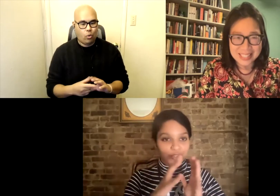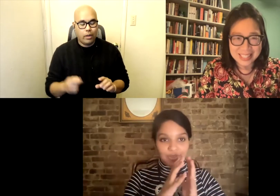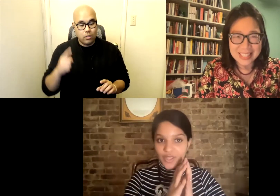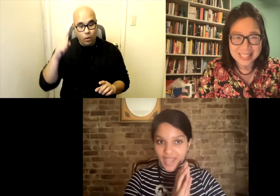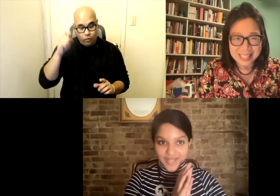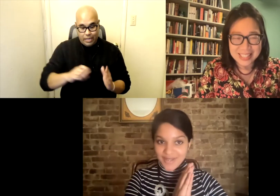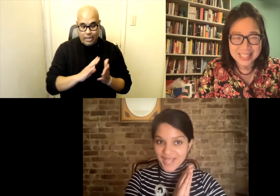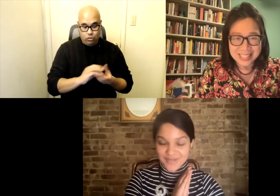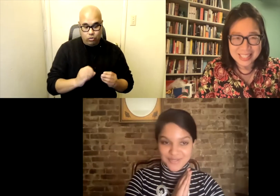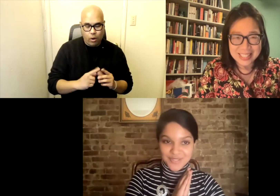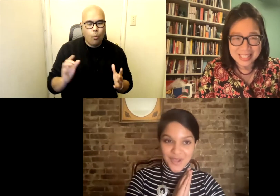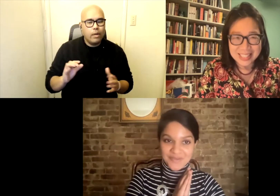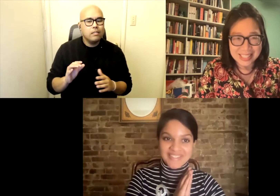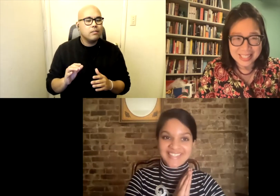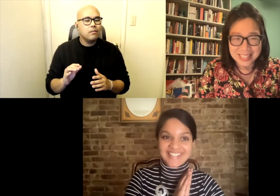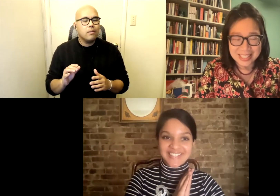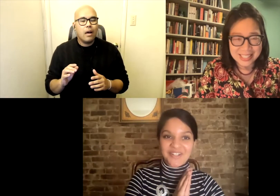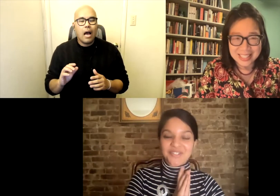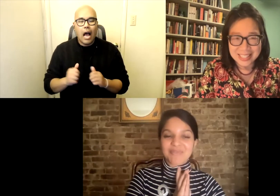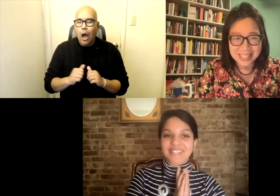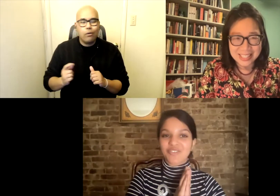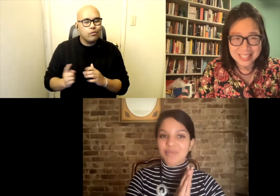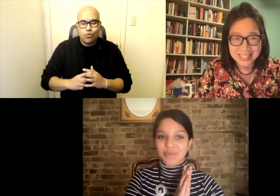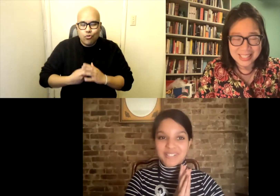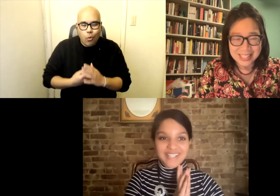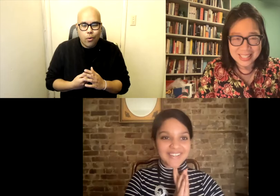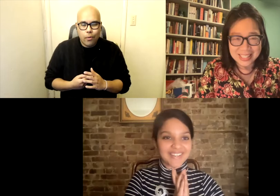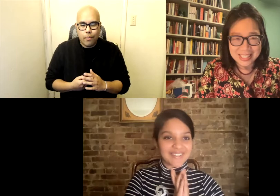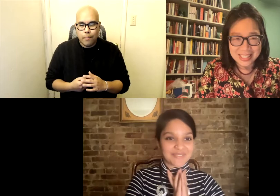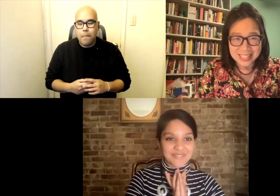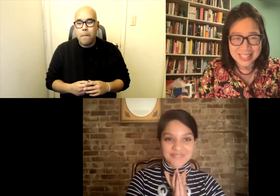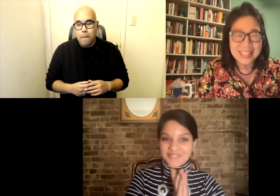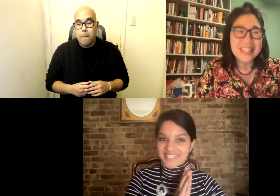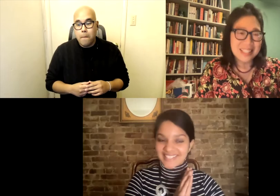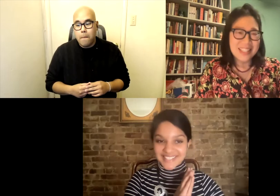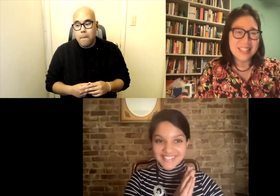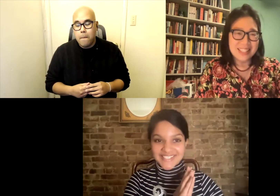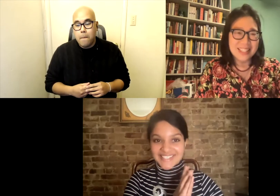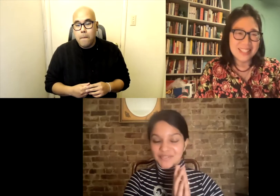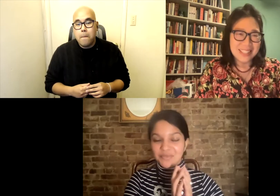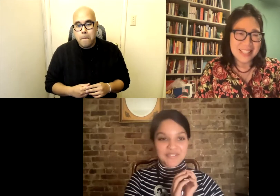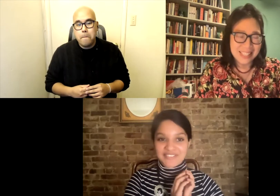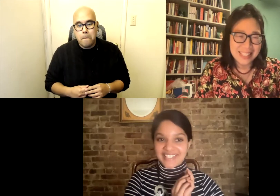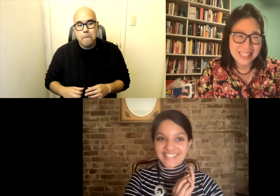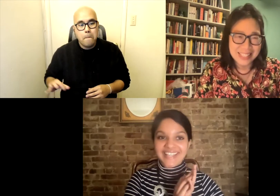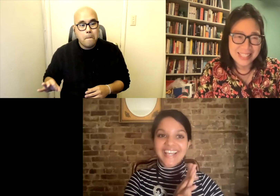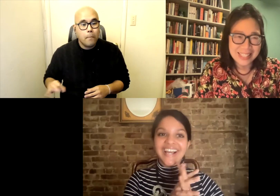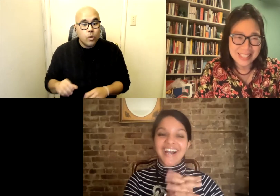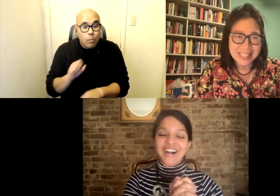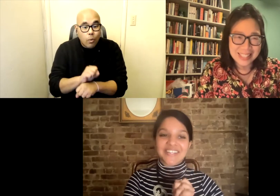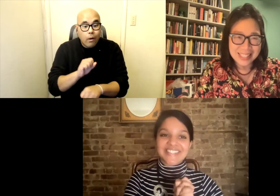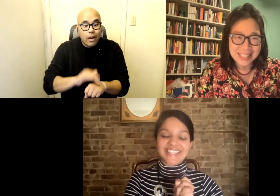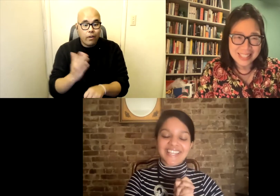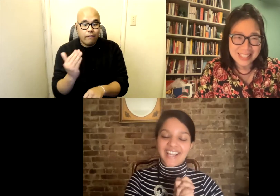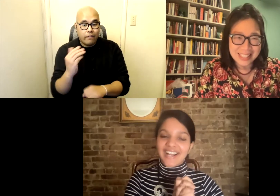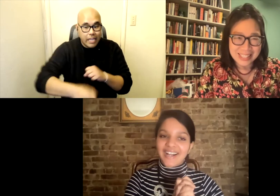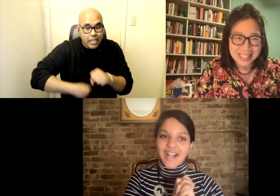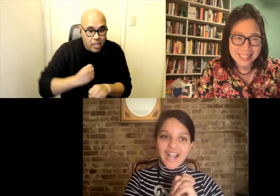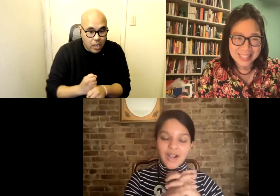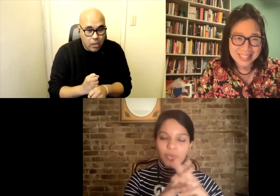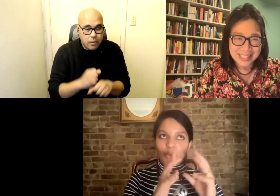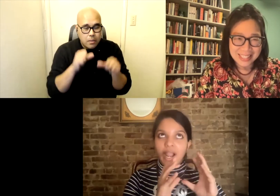Because I saw in the acknowledgements that you've been working on it for 15 years. What a feat.